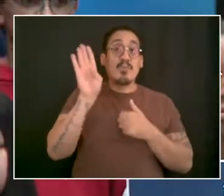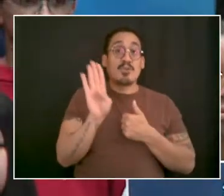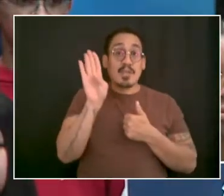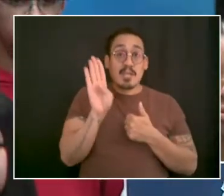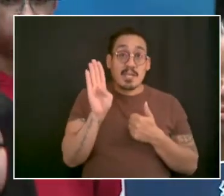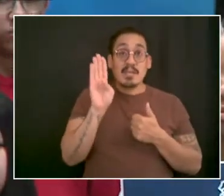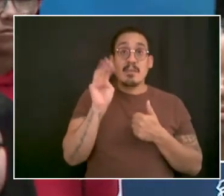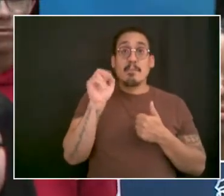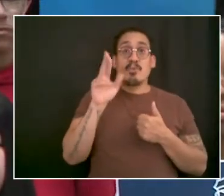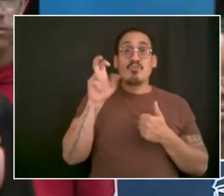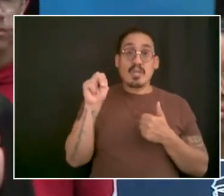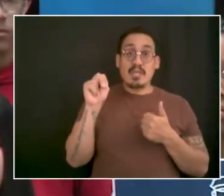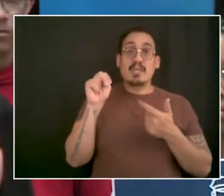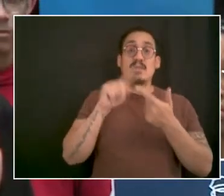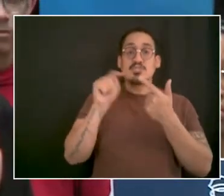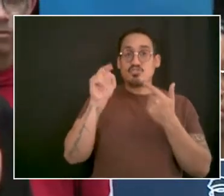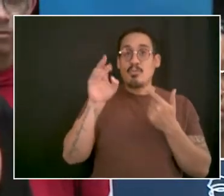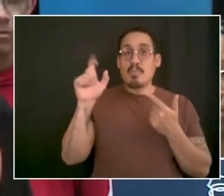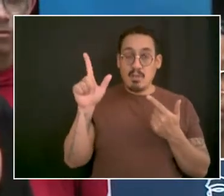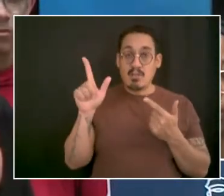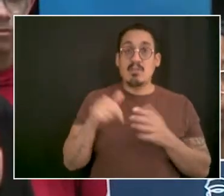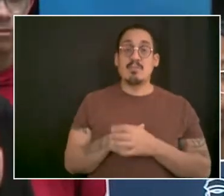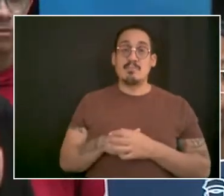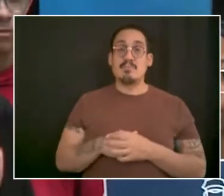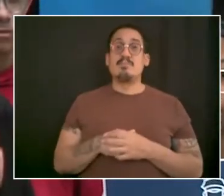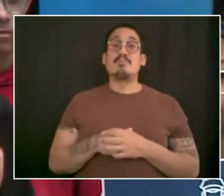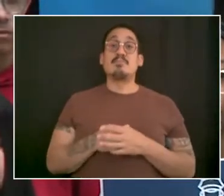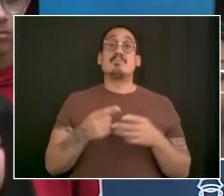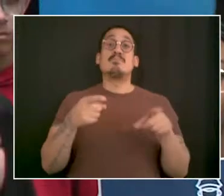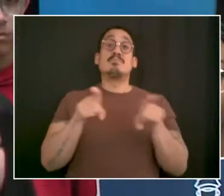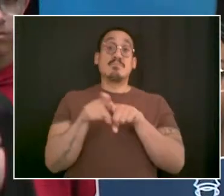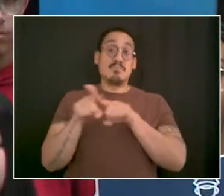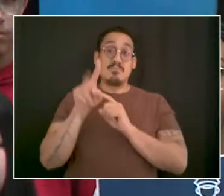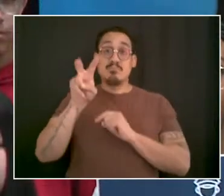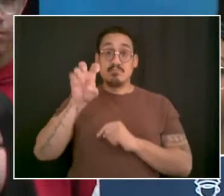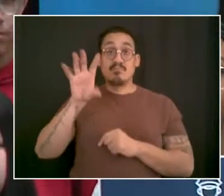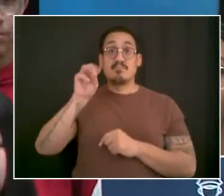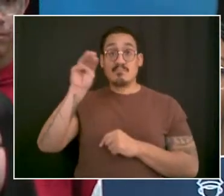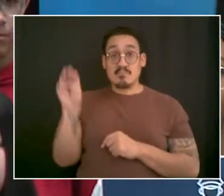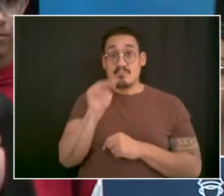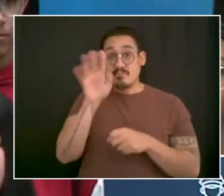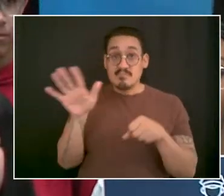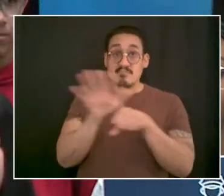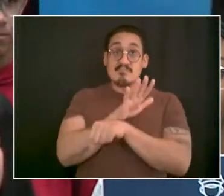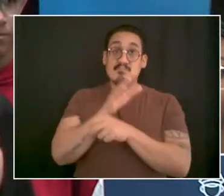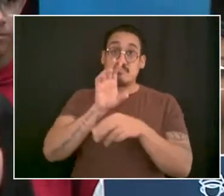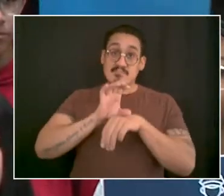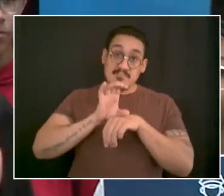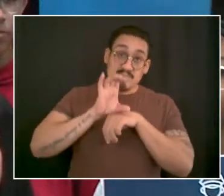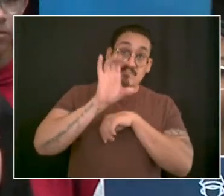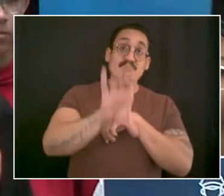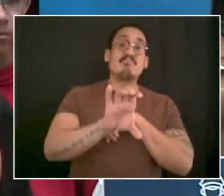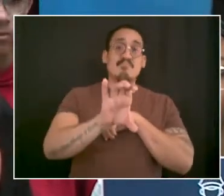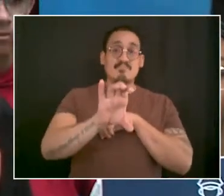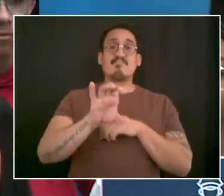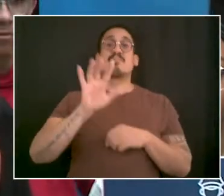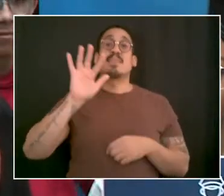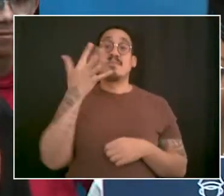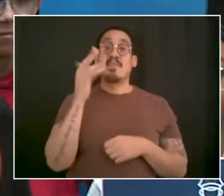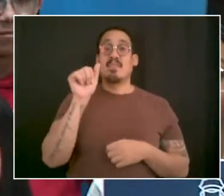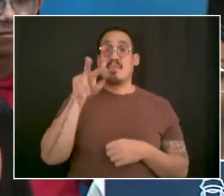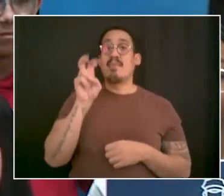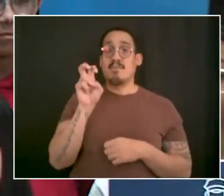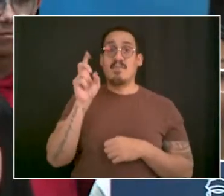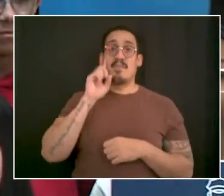of the Future. We are also committing another $250 million to fully fund the 5th Avenue of the Future project.